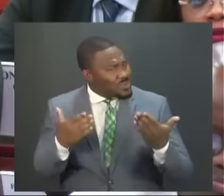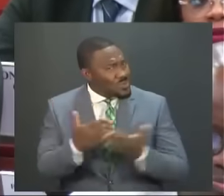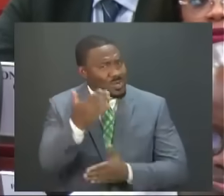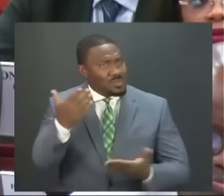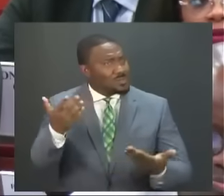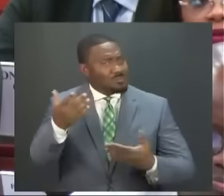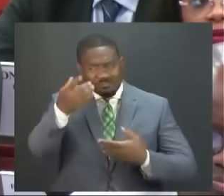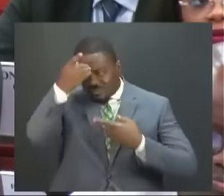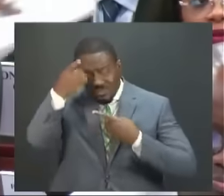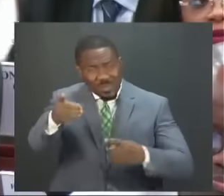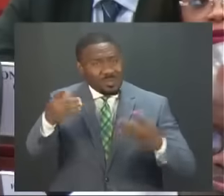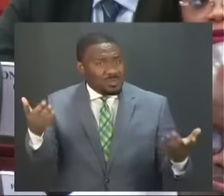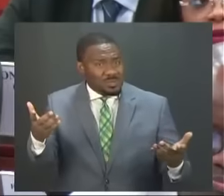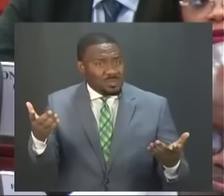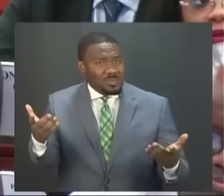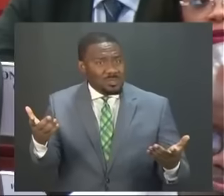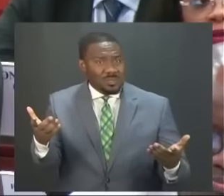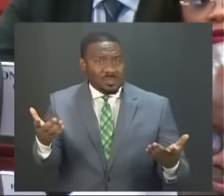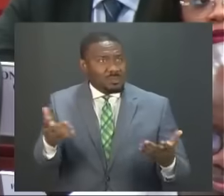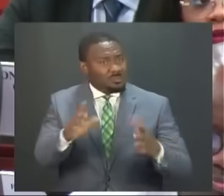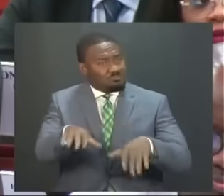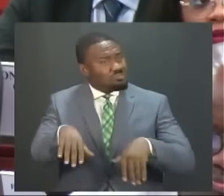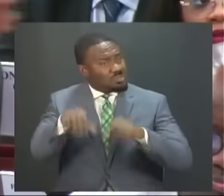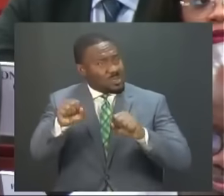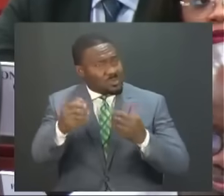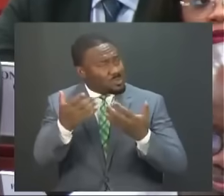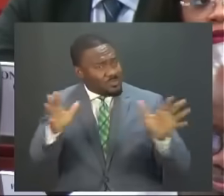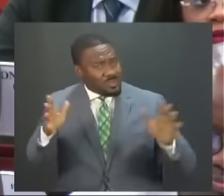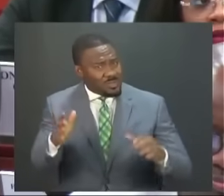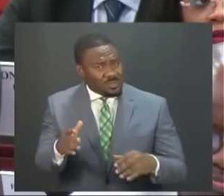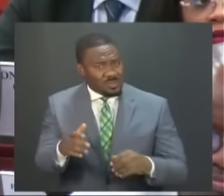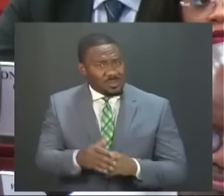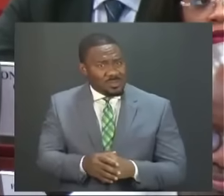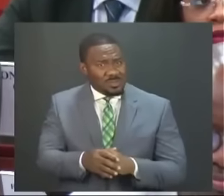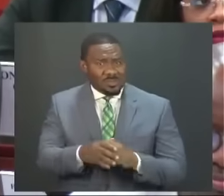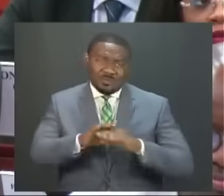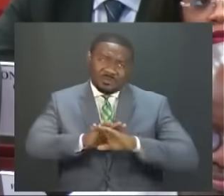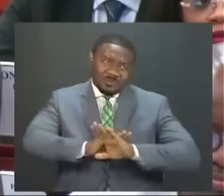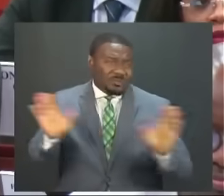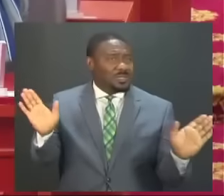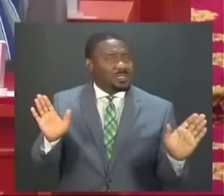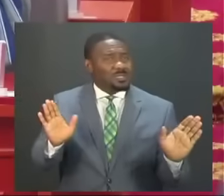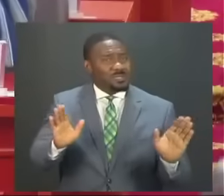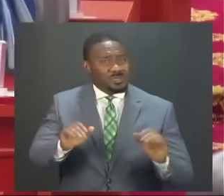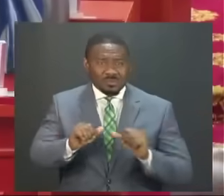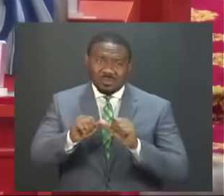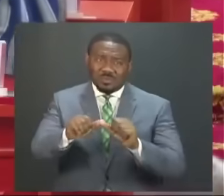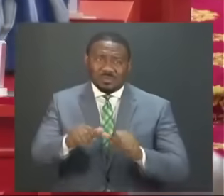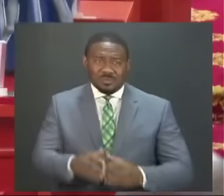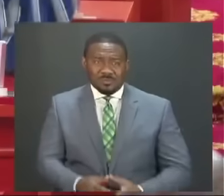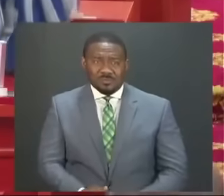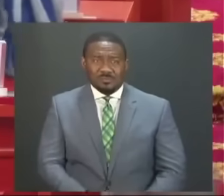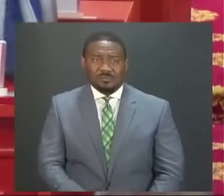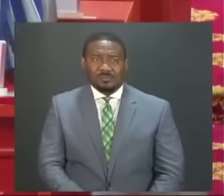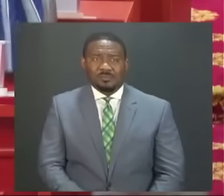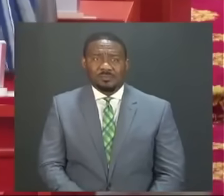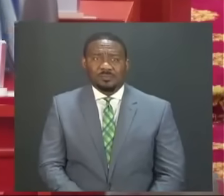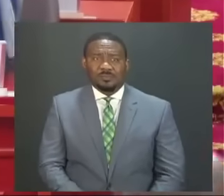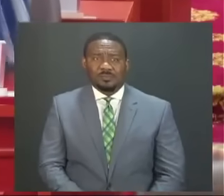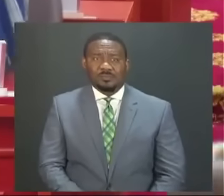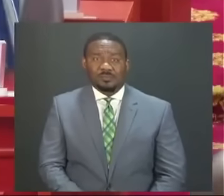your command. Business statement is adopted subject to the recommendations. Then we move on. Mr. Speaker,